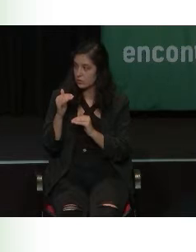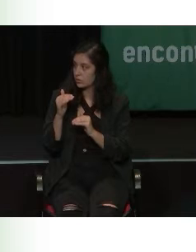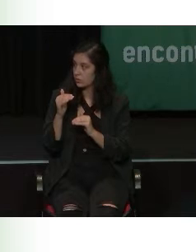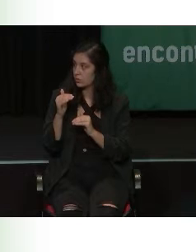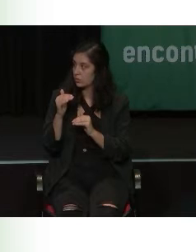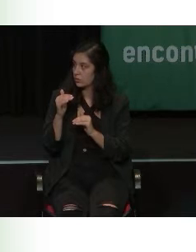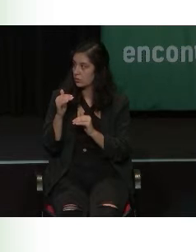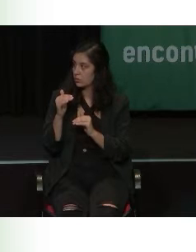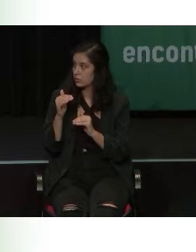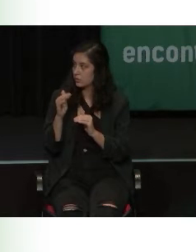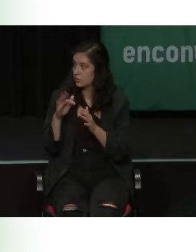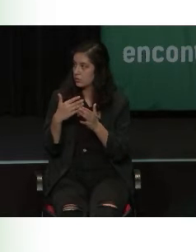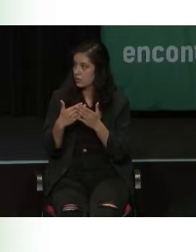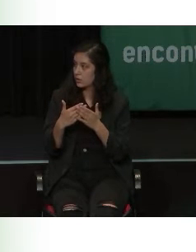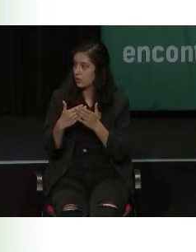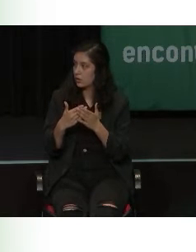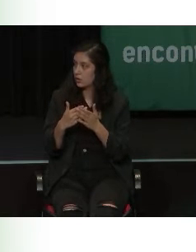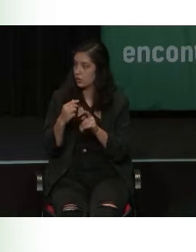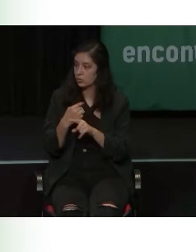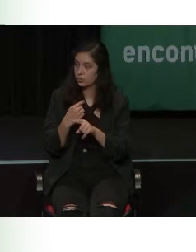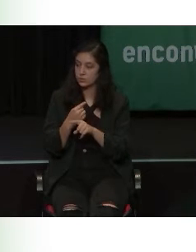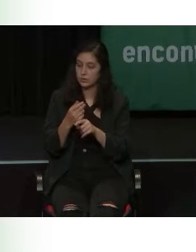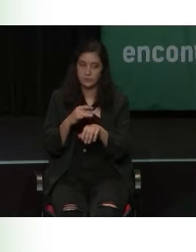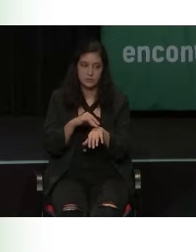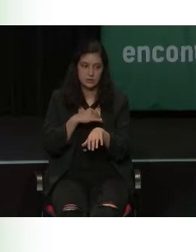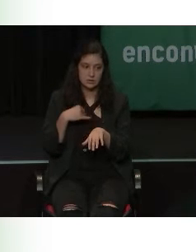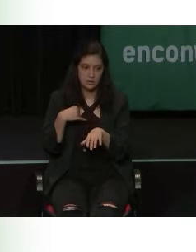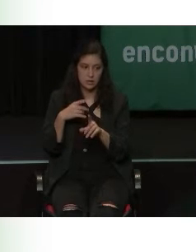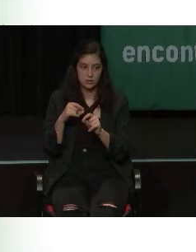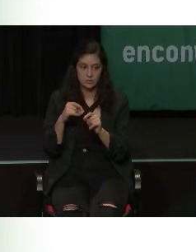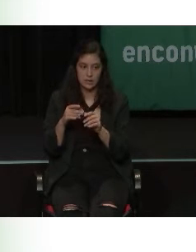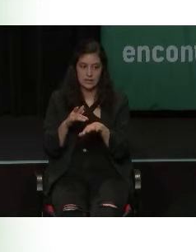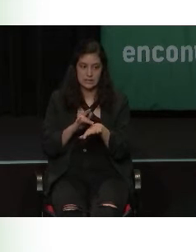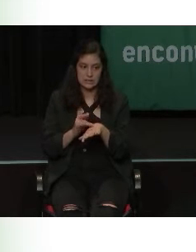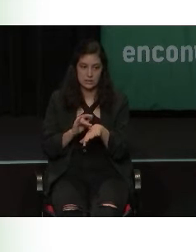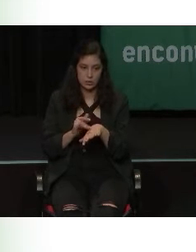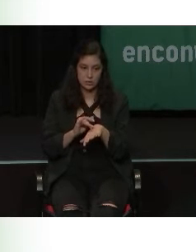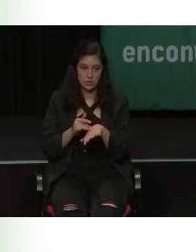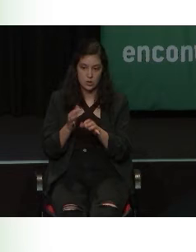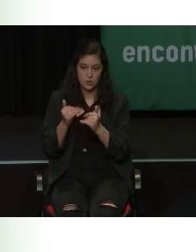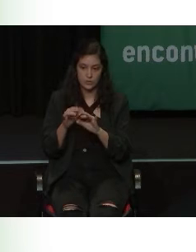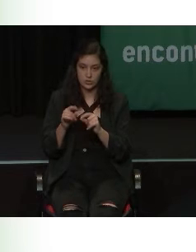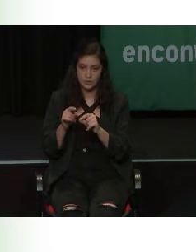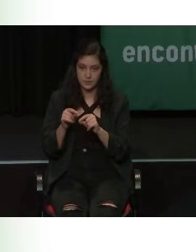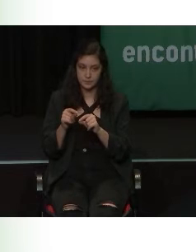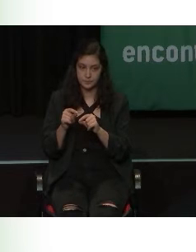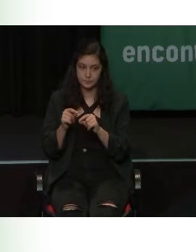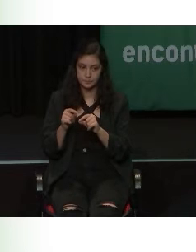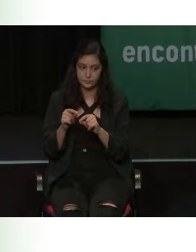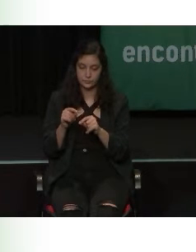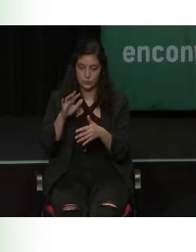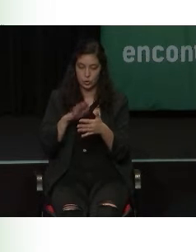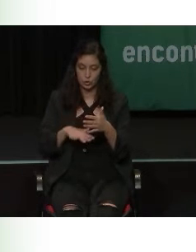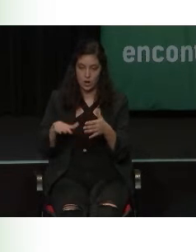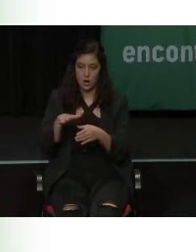Superior Técnico, which brings a component of procedure of signal and sensorization, and also